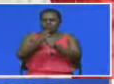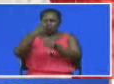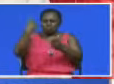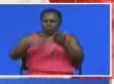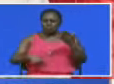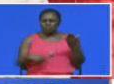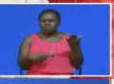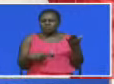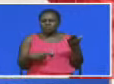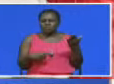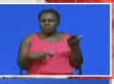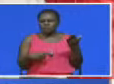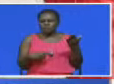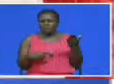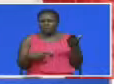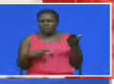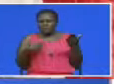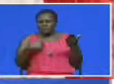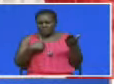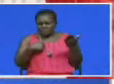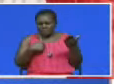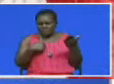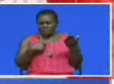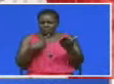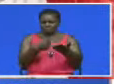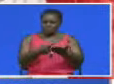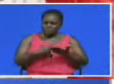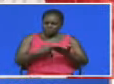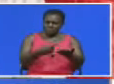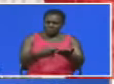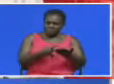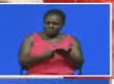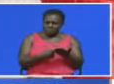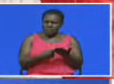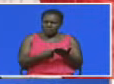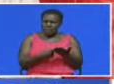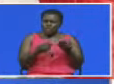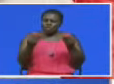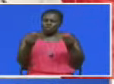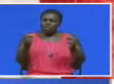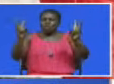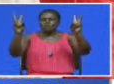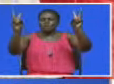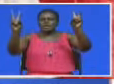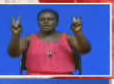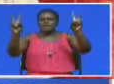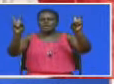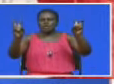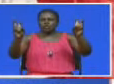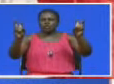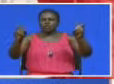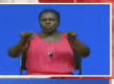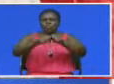starting. And just starting with that is most critical. Dealing with the issues that make us